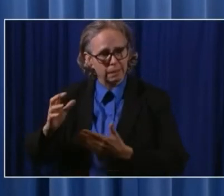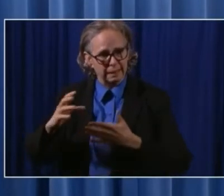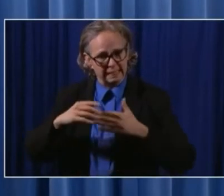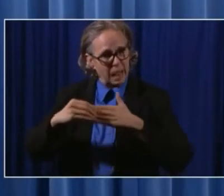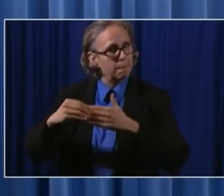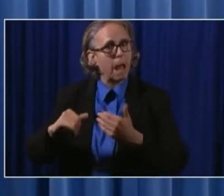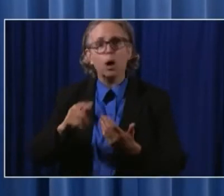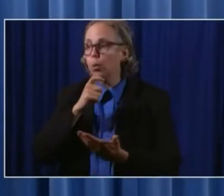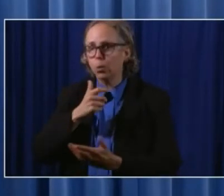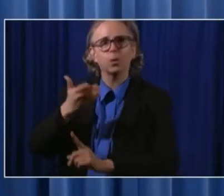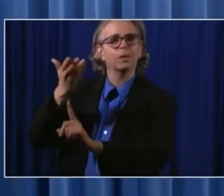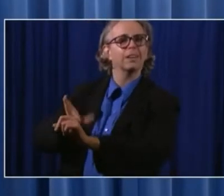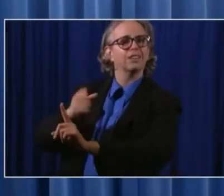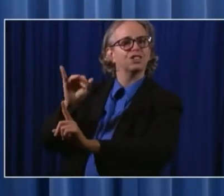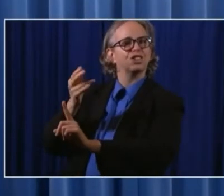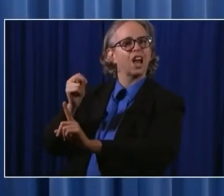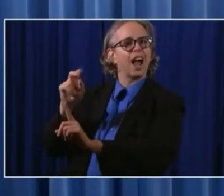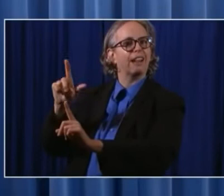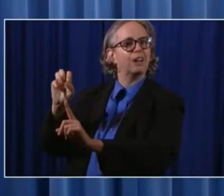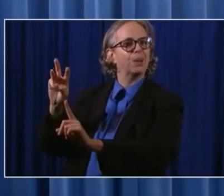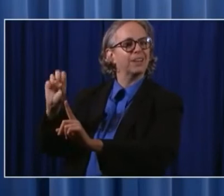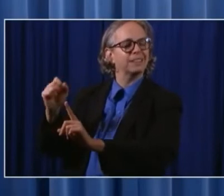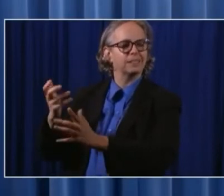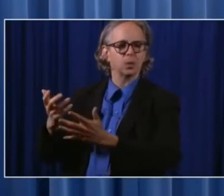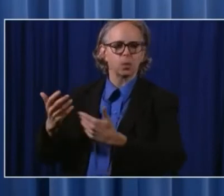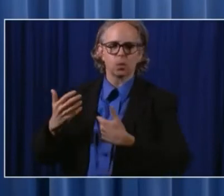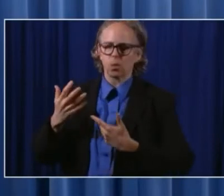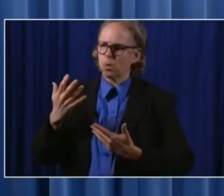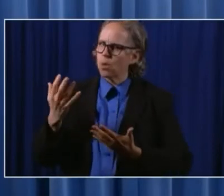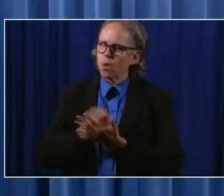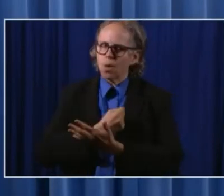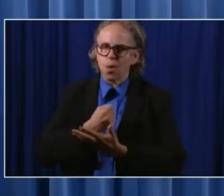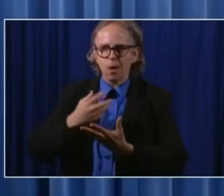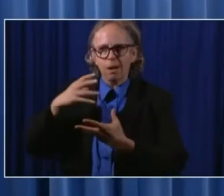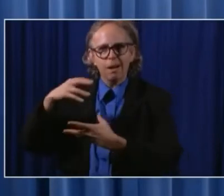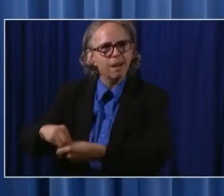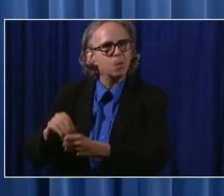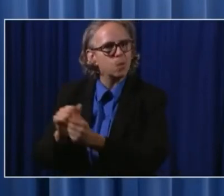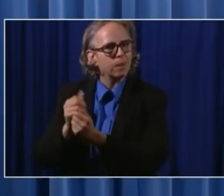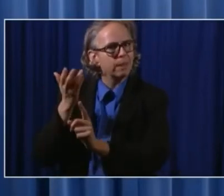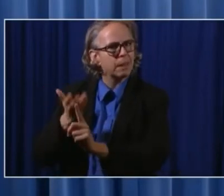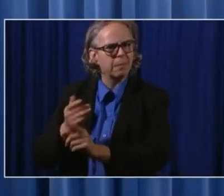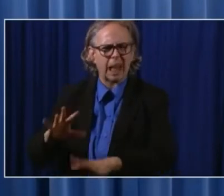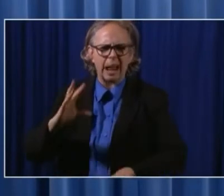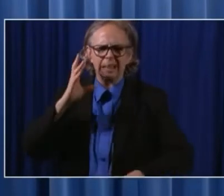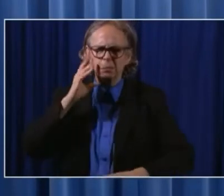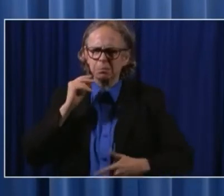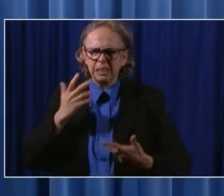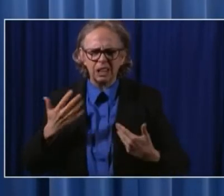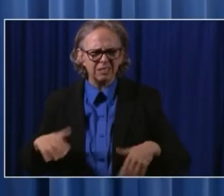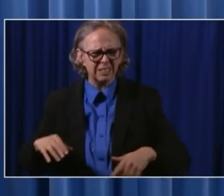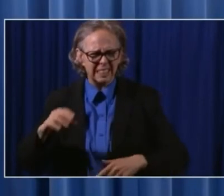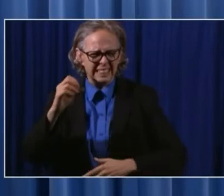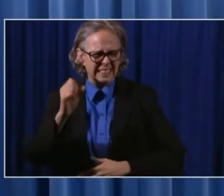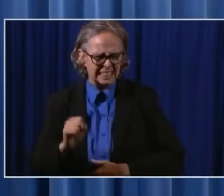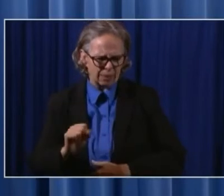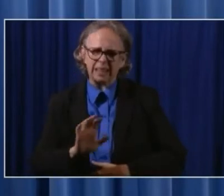number of different times, but we were privileged to be on one of those tours into the South, Alabama,